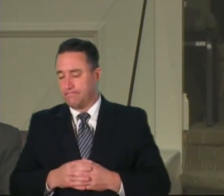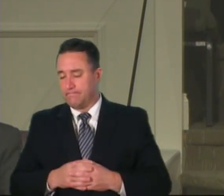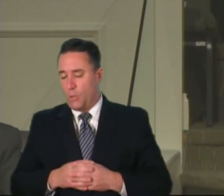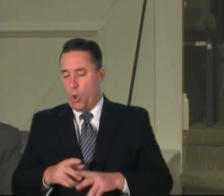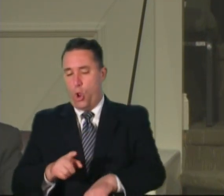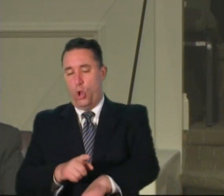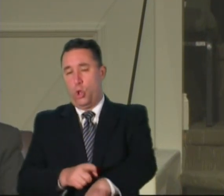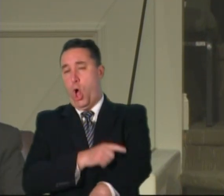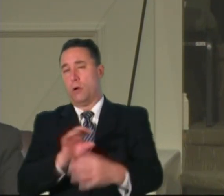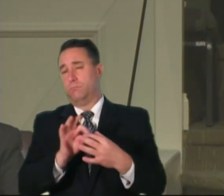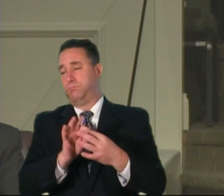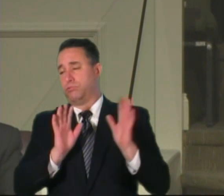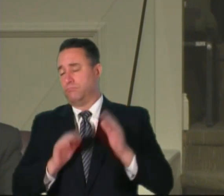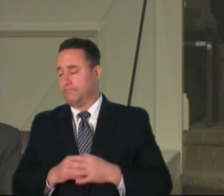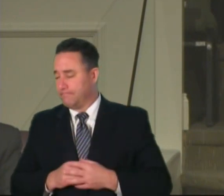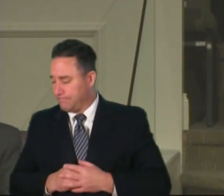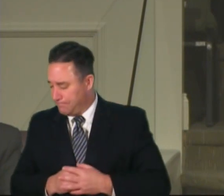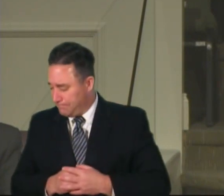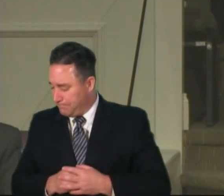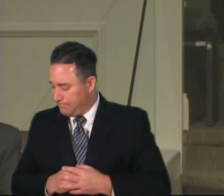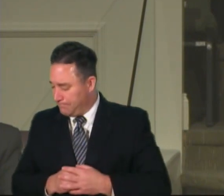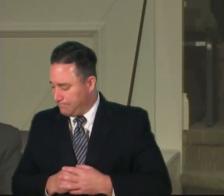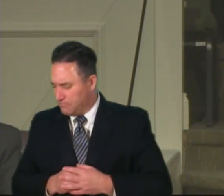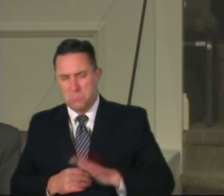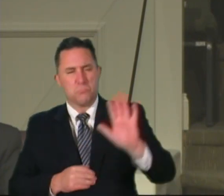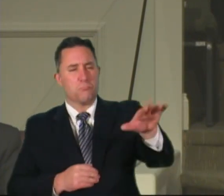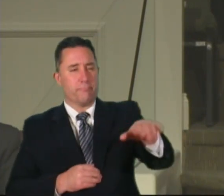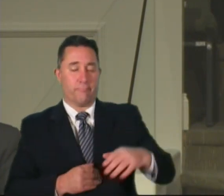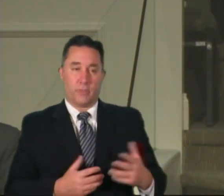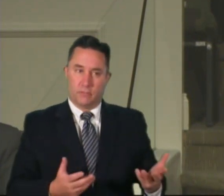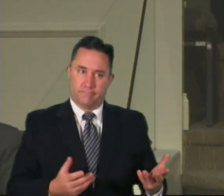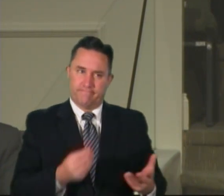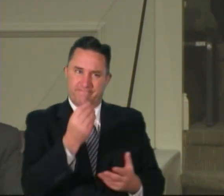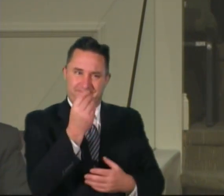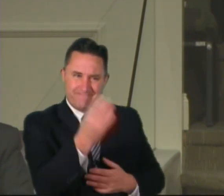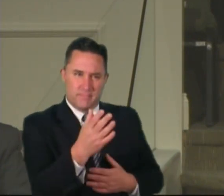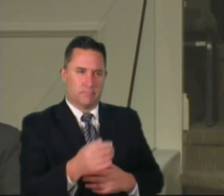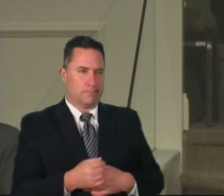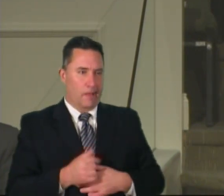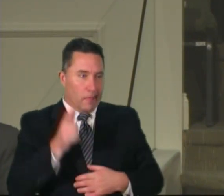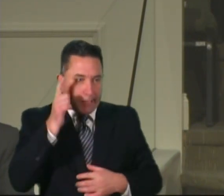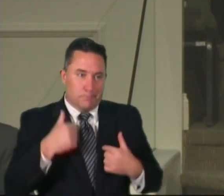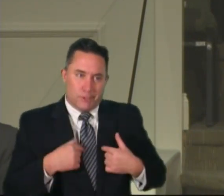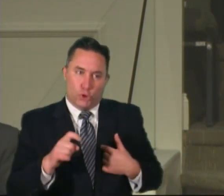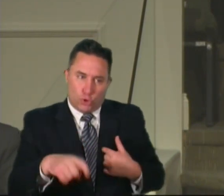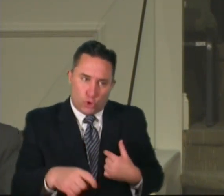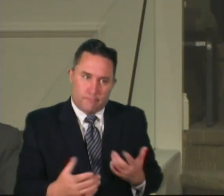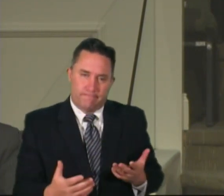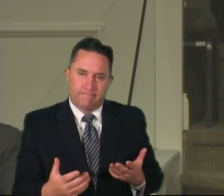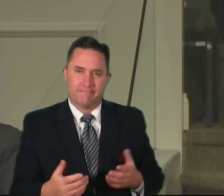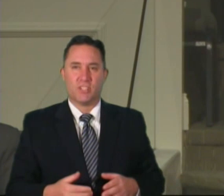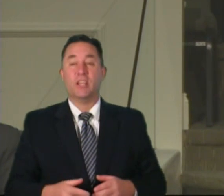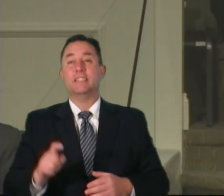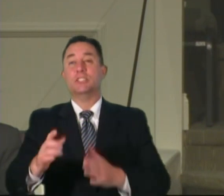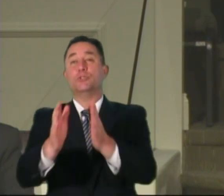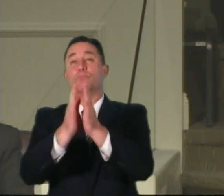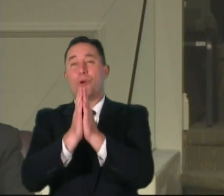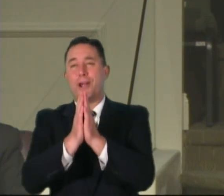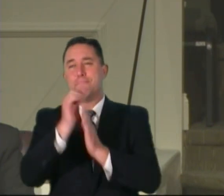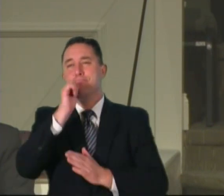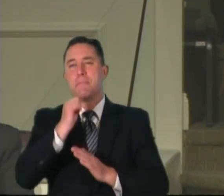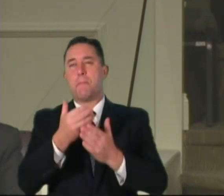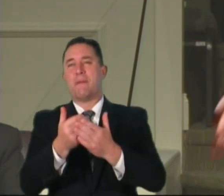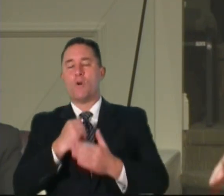long abstinence, he said, hold on, guys, you should listen to me. Not just to remind us, hey, there needs to be prayer and patience